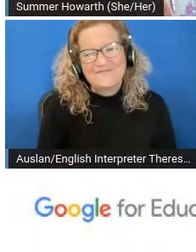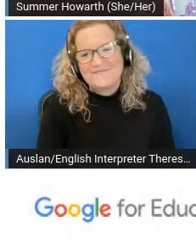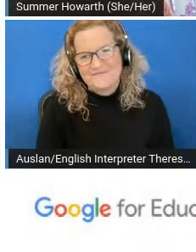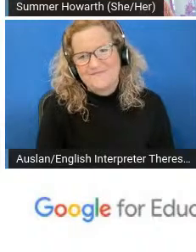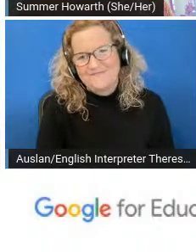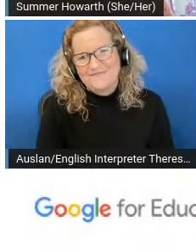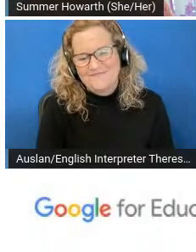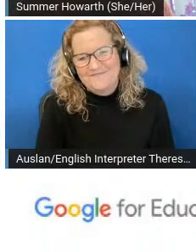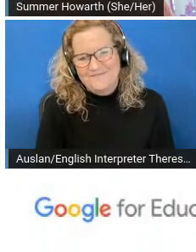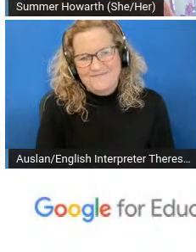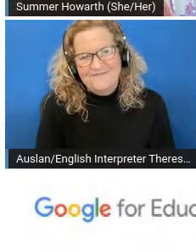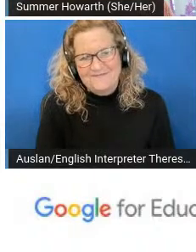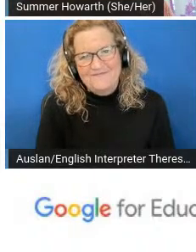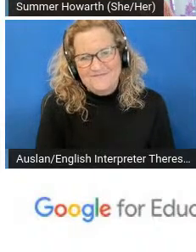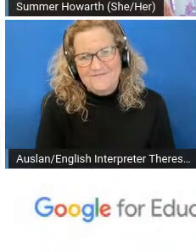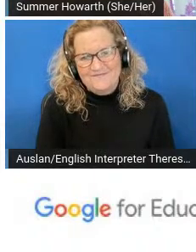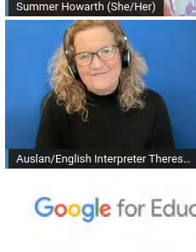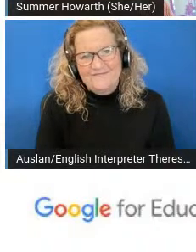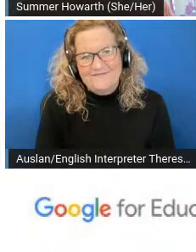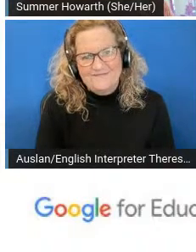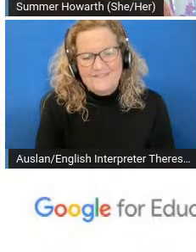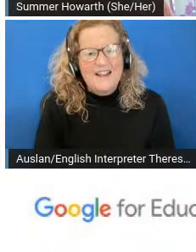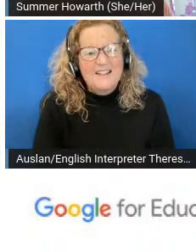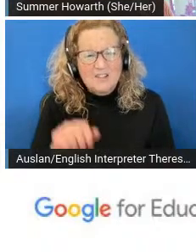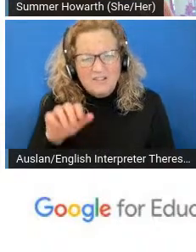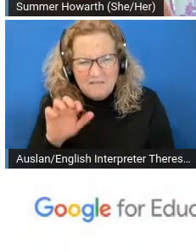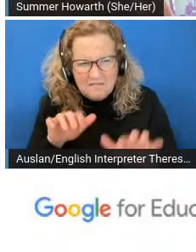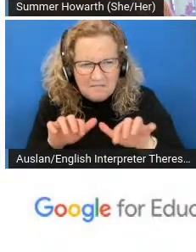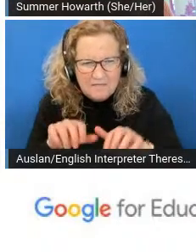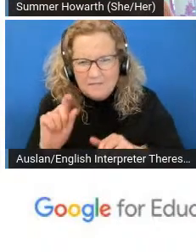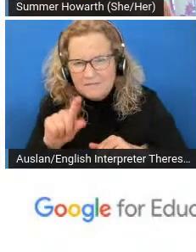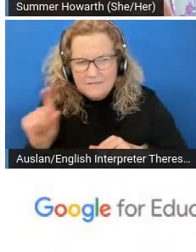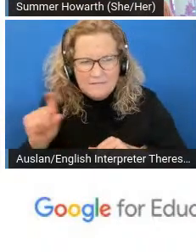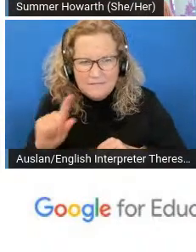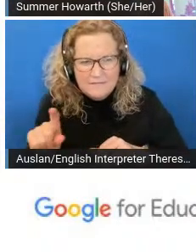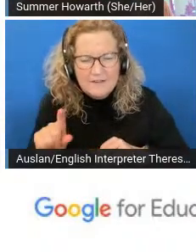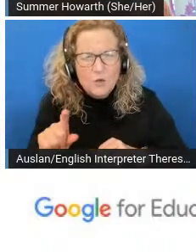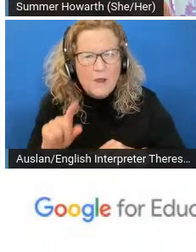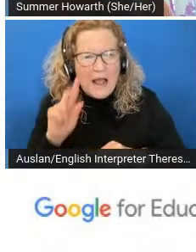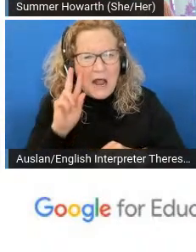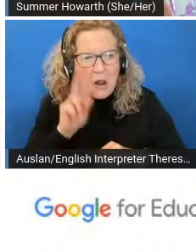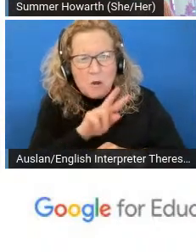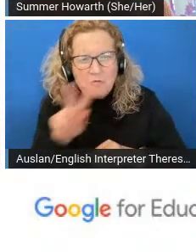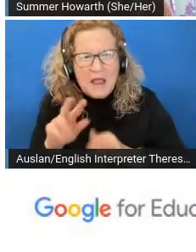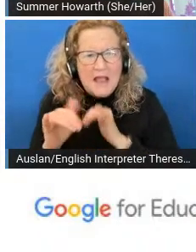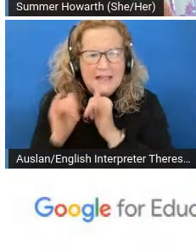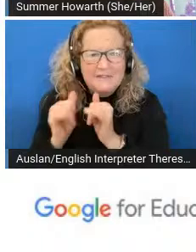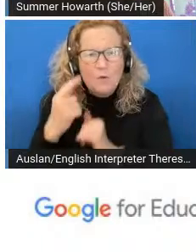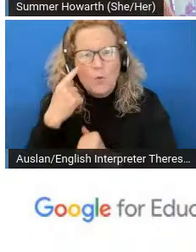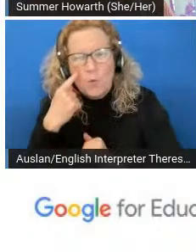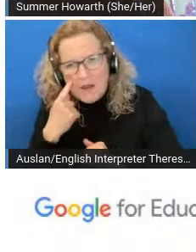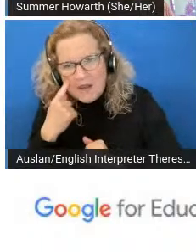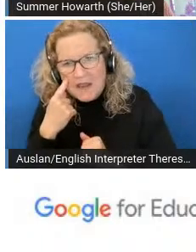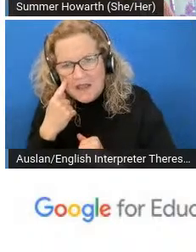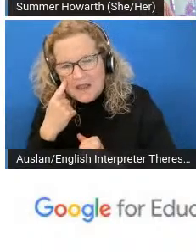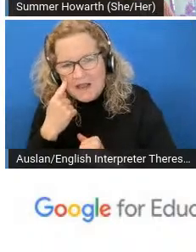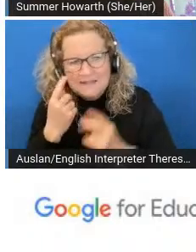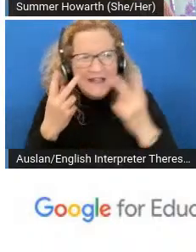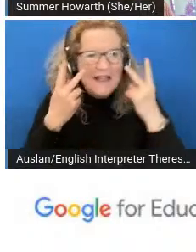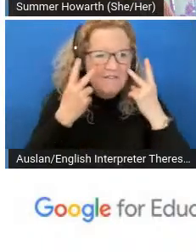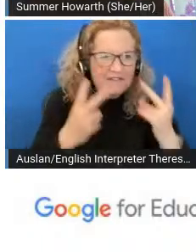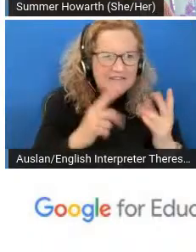into this, and it's going to get us to look around, use the magnifying glass to interview witnesses, go to the Tower of